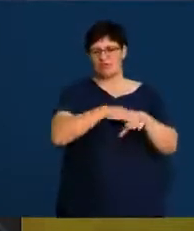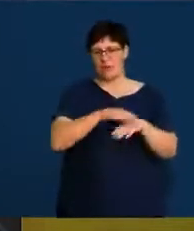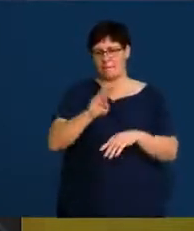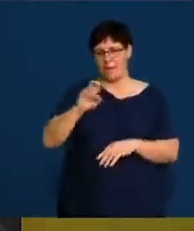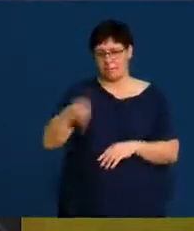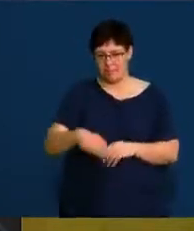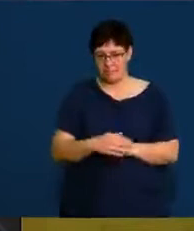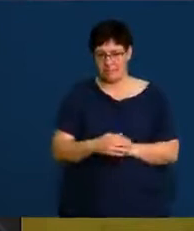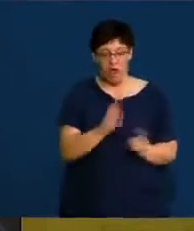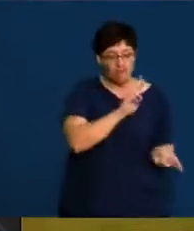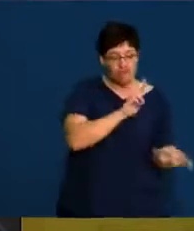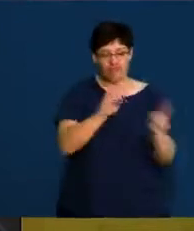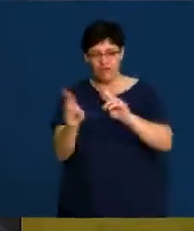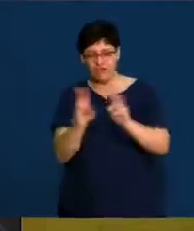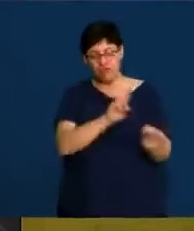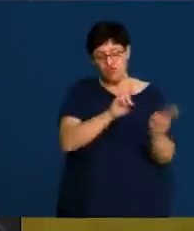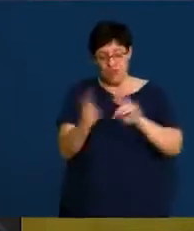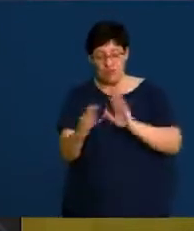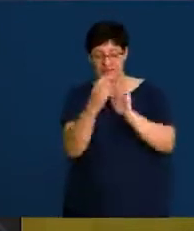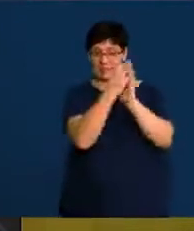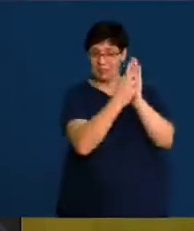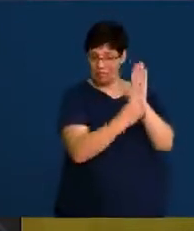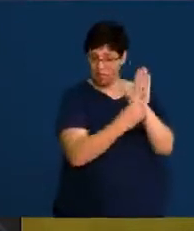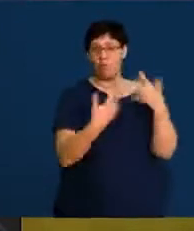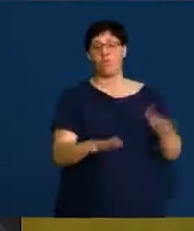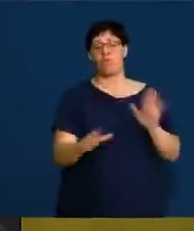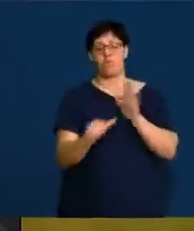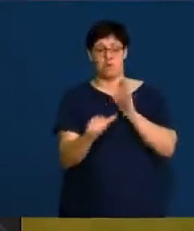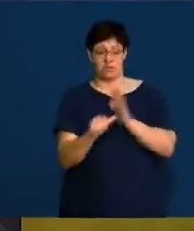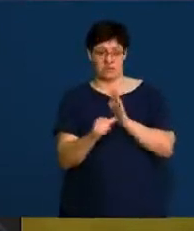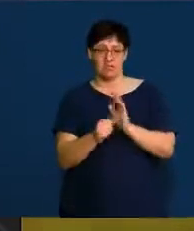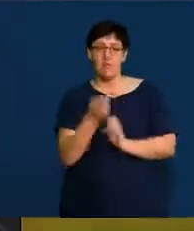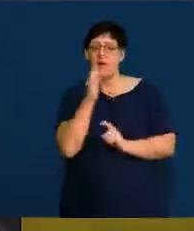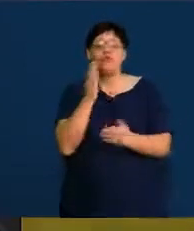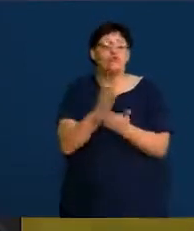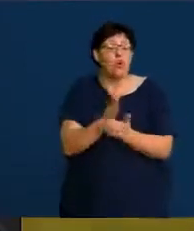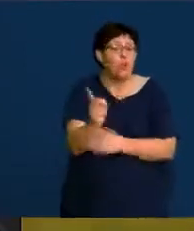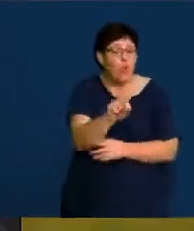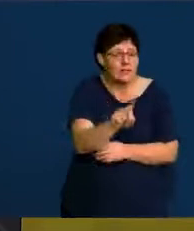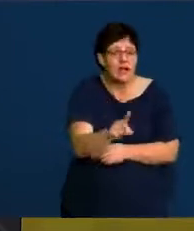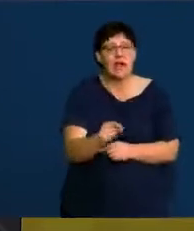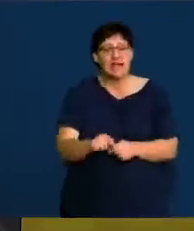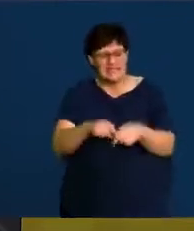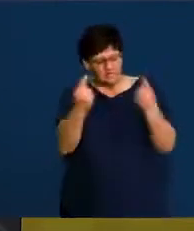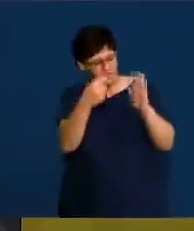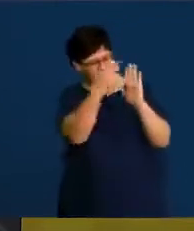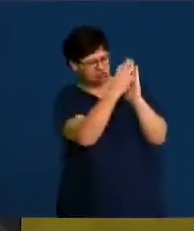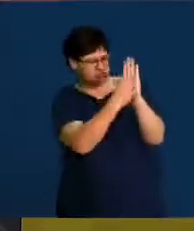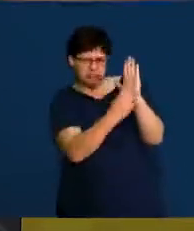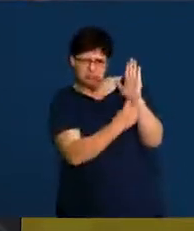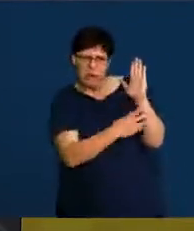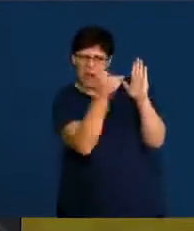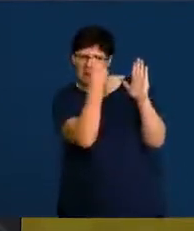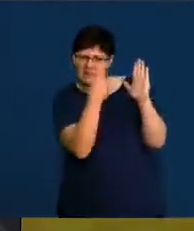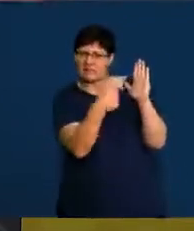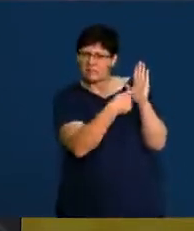So, referencing the symbols is important, ensuring that you understand the different symbols used to